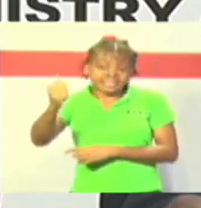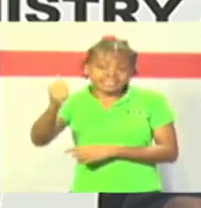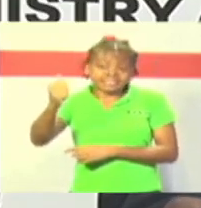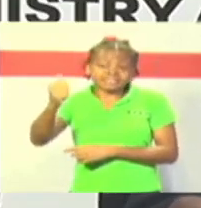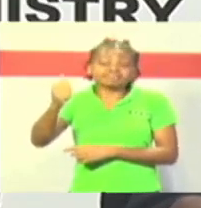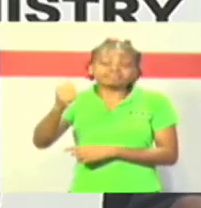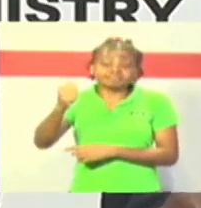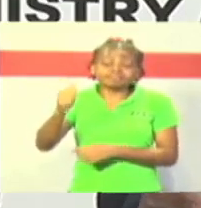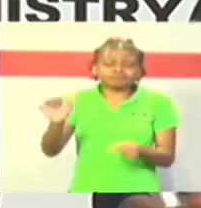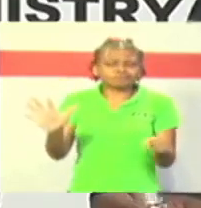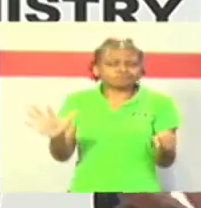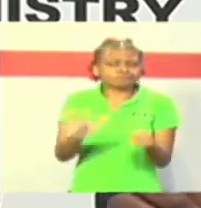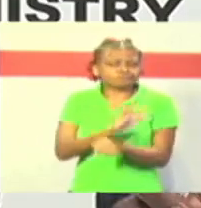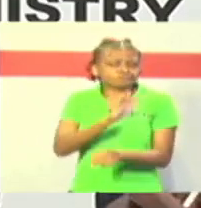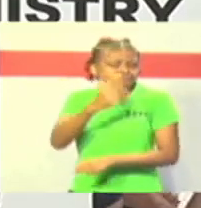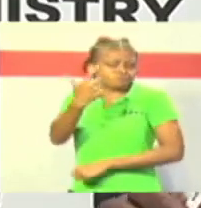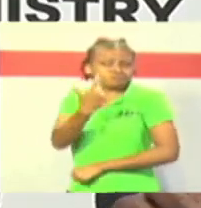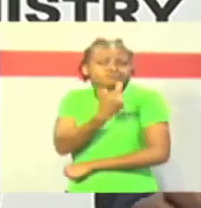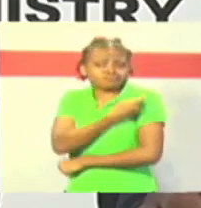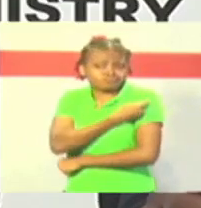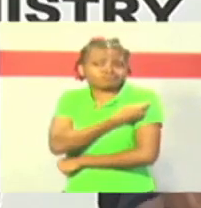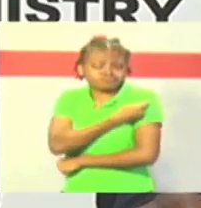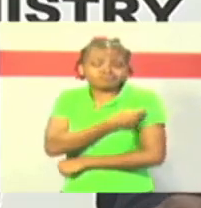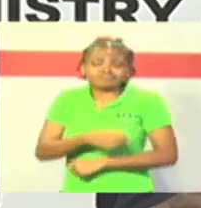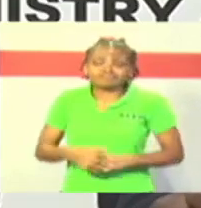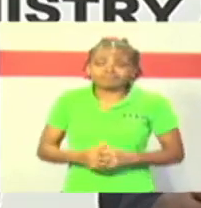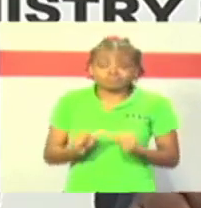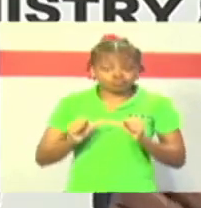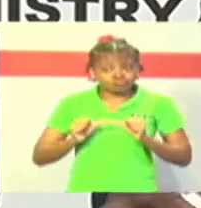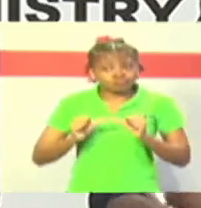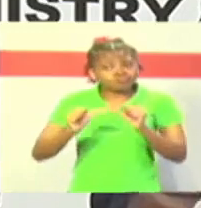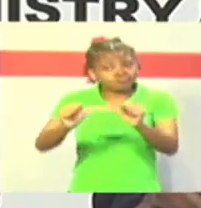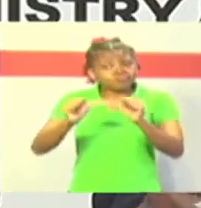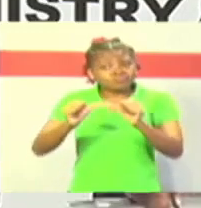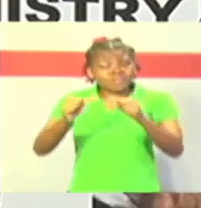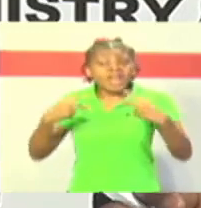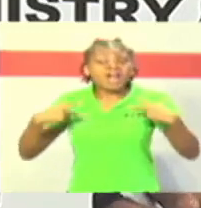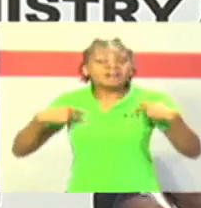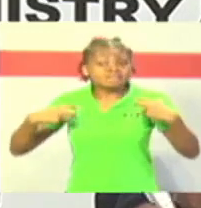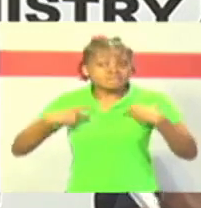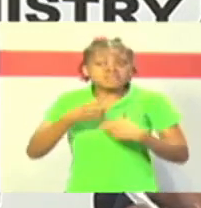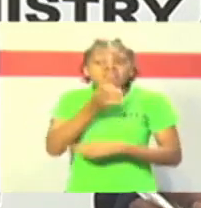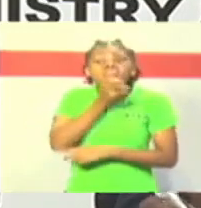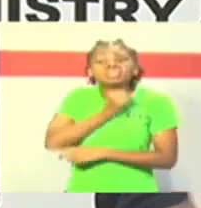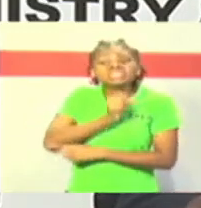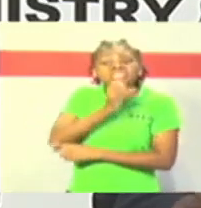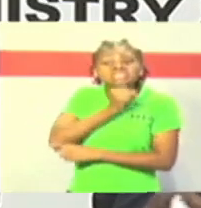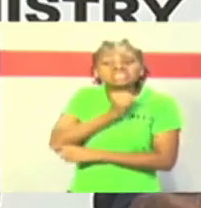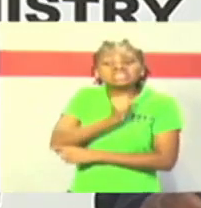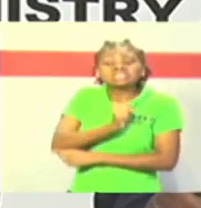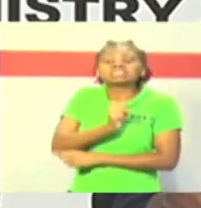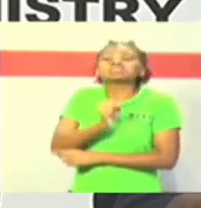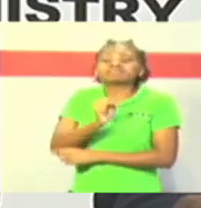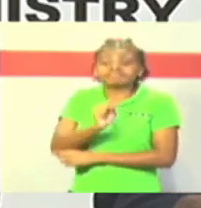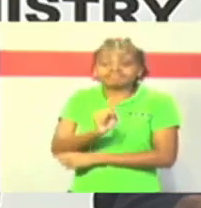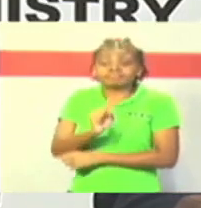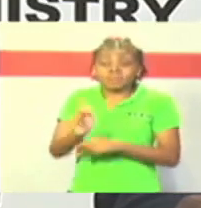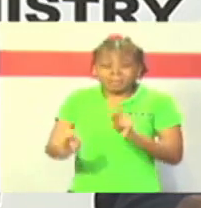243,610. We continue with the Elderly Express experience, which is engaging with a highly